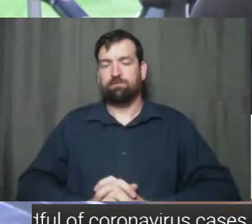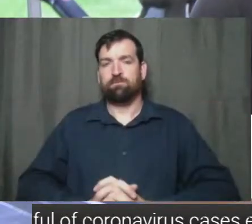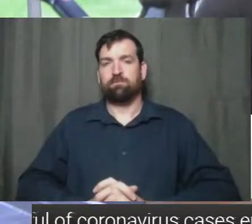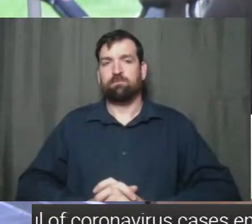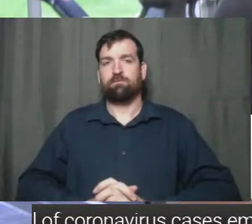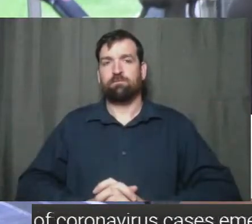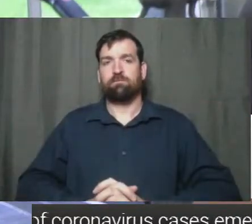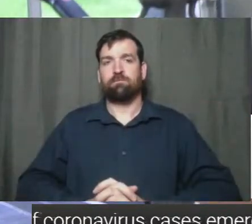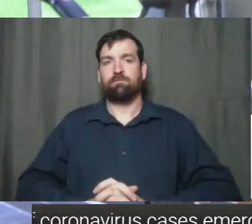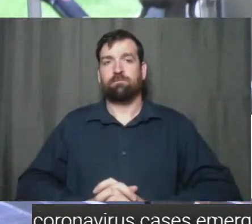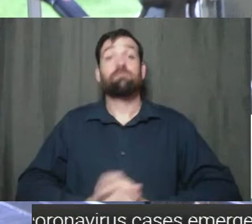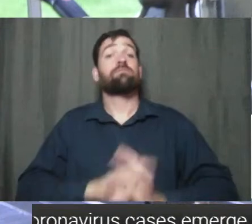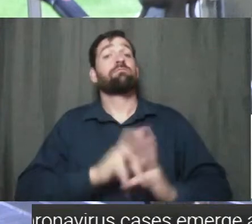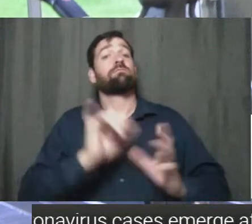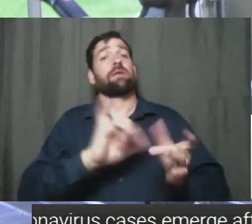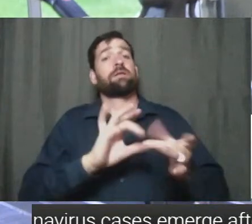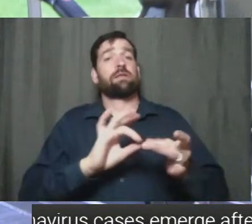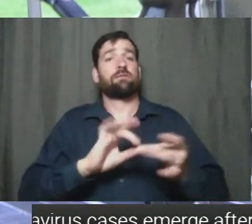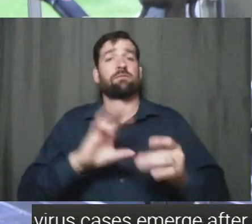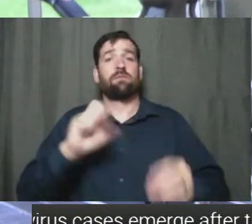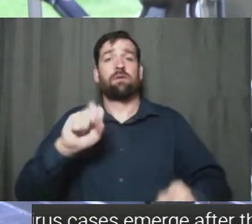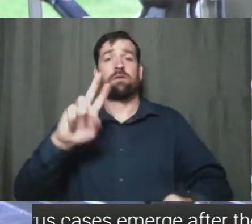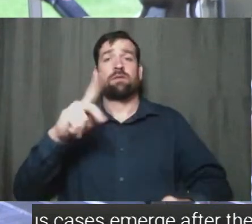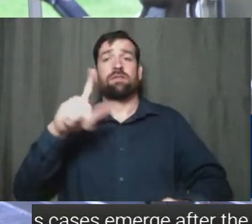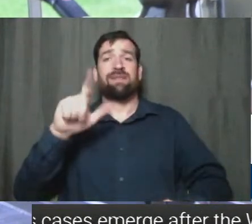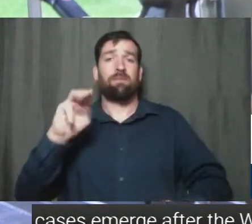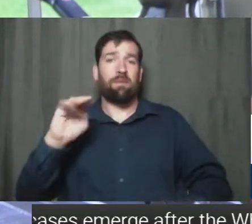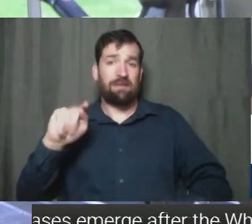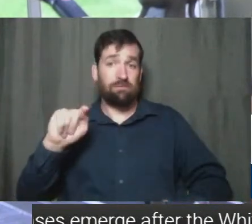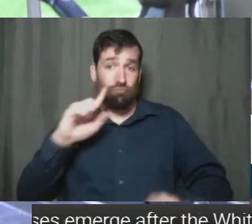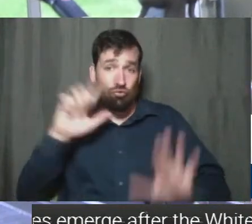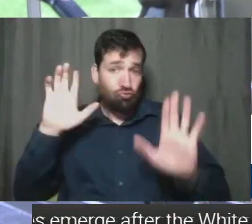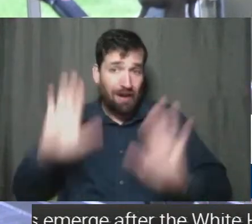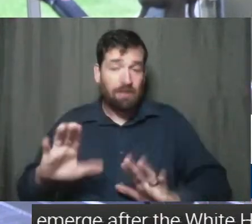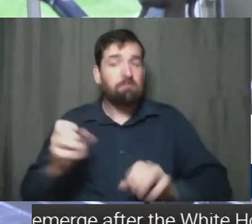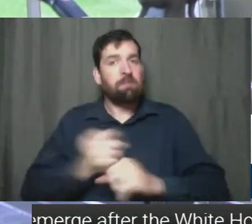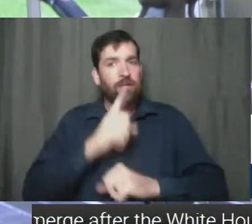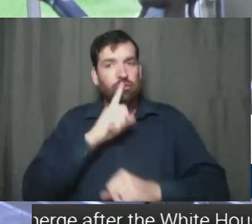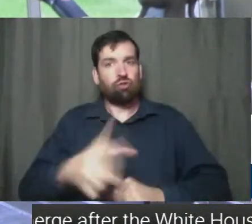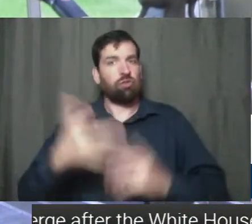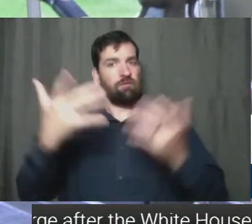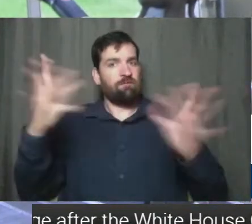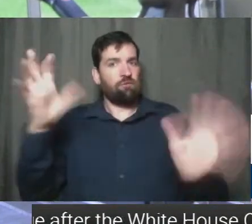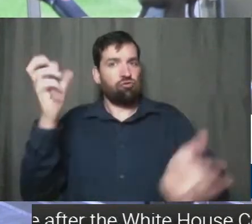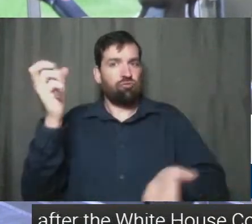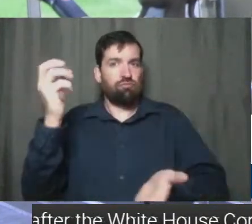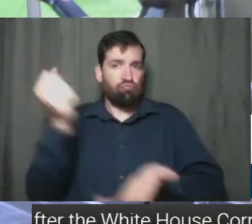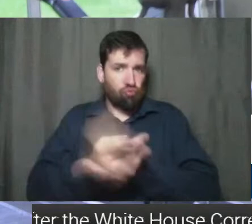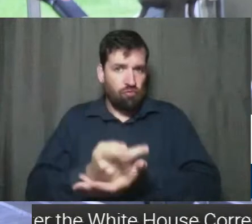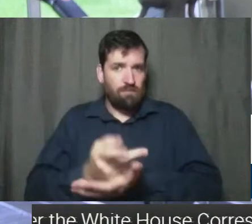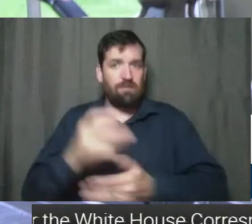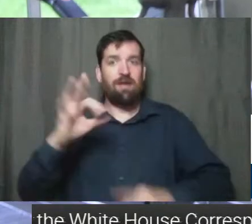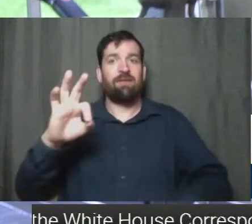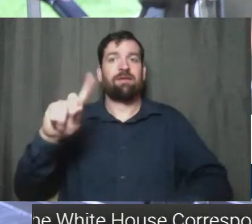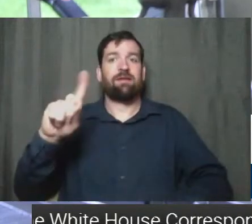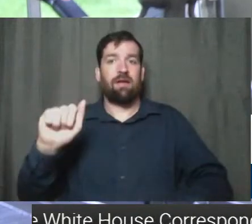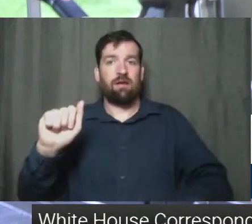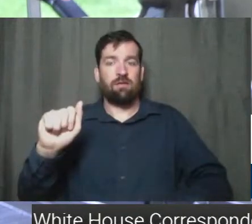Like you said, supplements are great. You just got to make sure that it's been FDA approved and that it's something